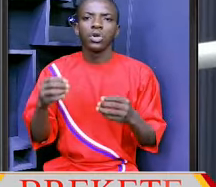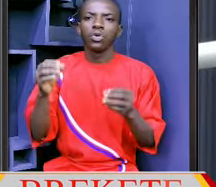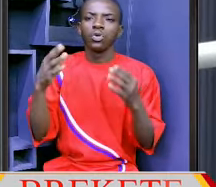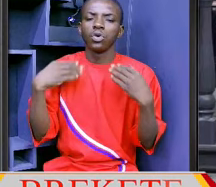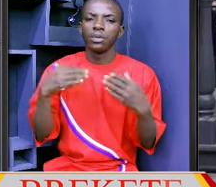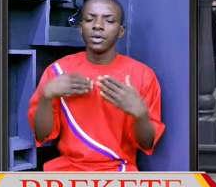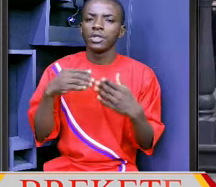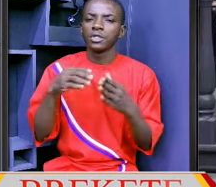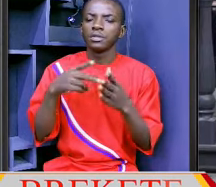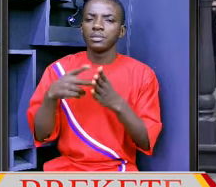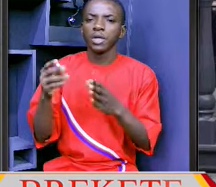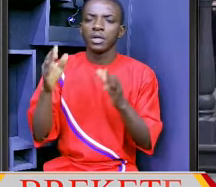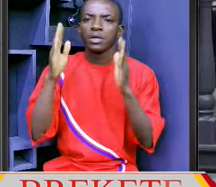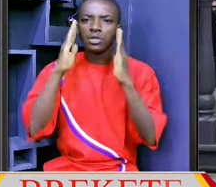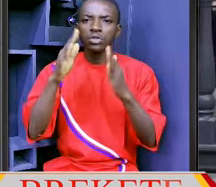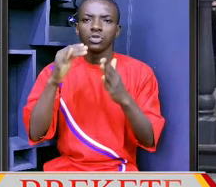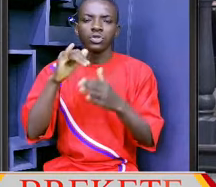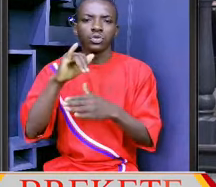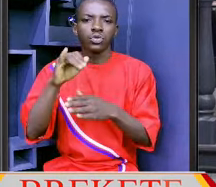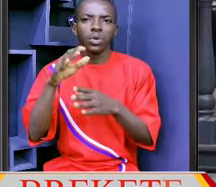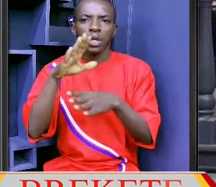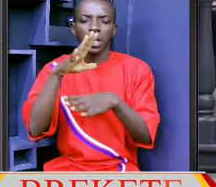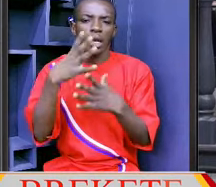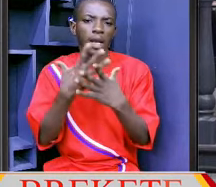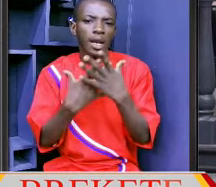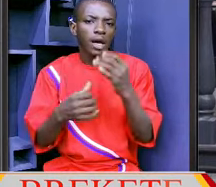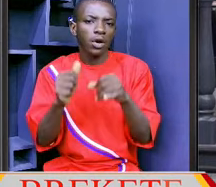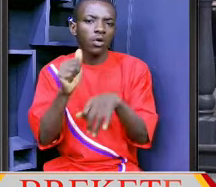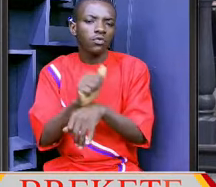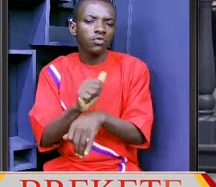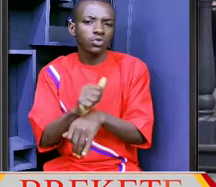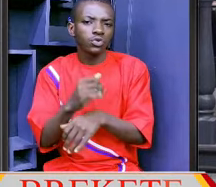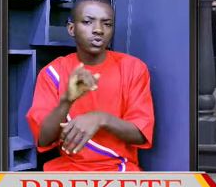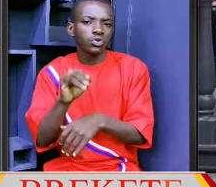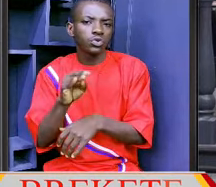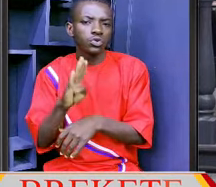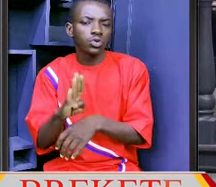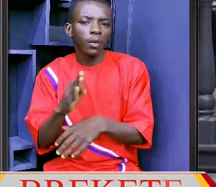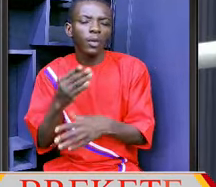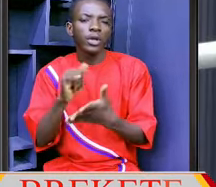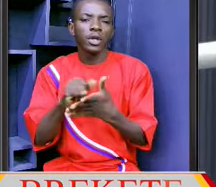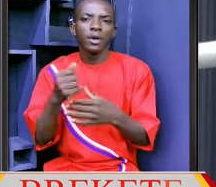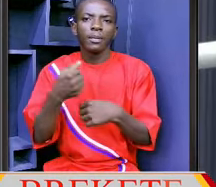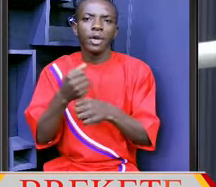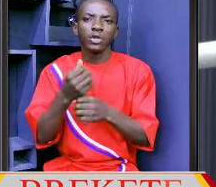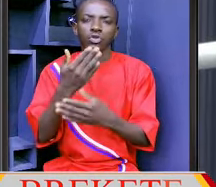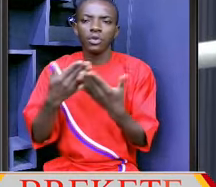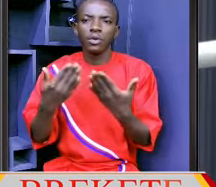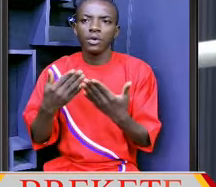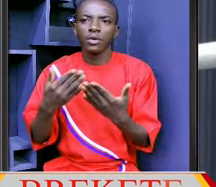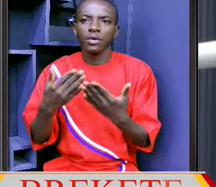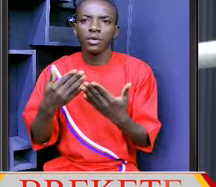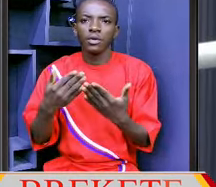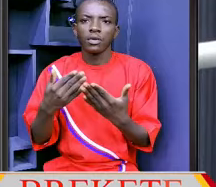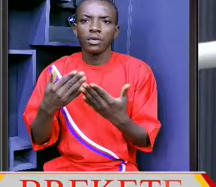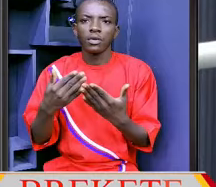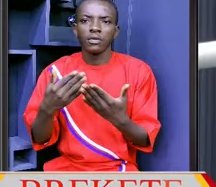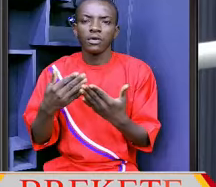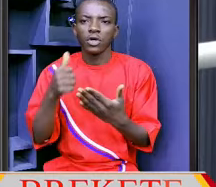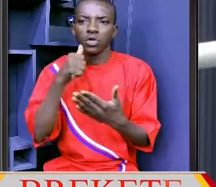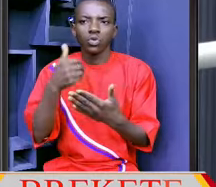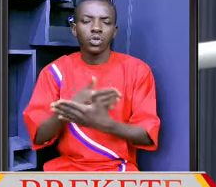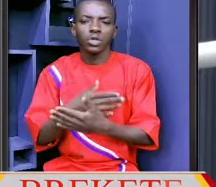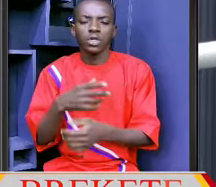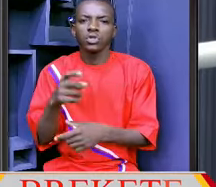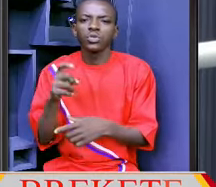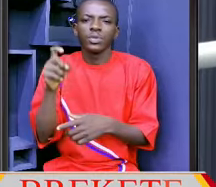more attention to joblessness in this country that has made some of our daughters to become hookup agents.